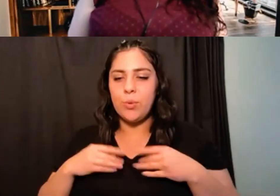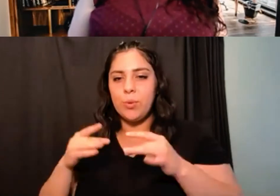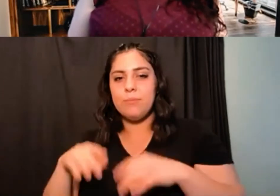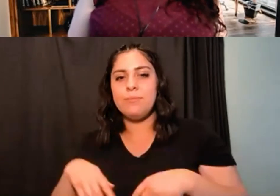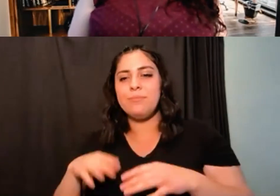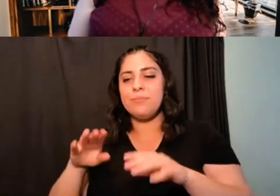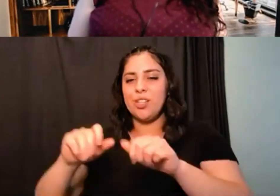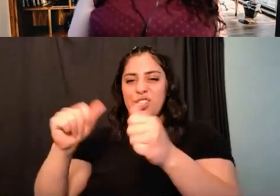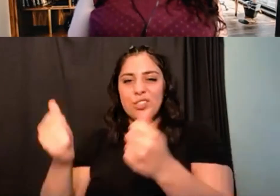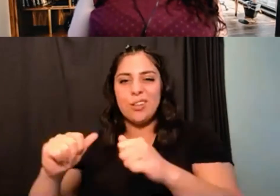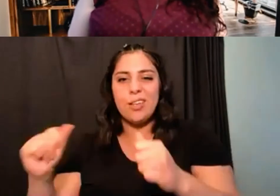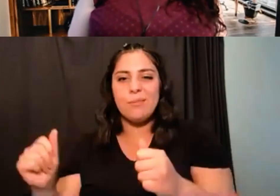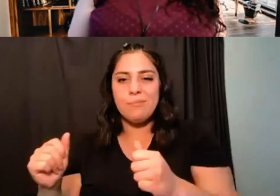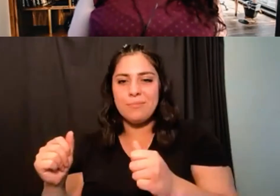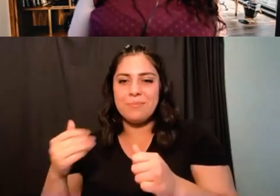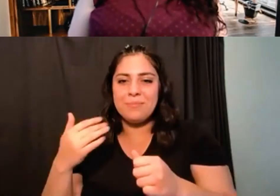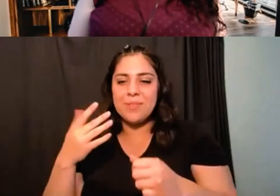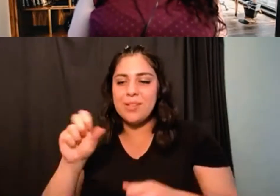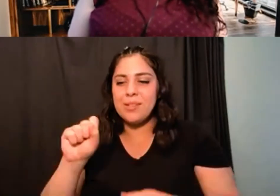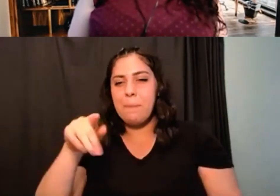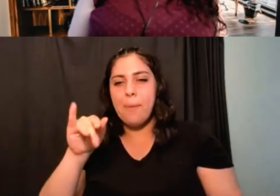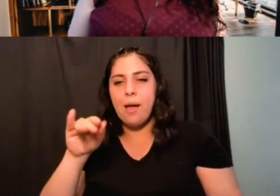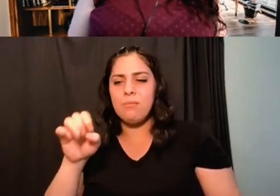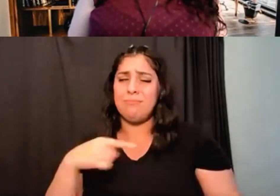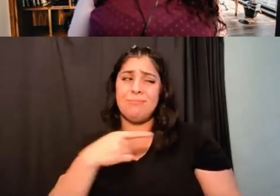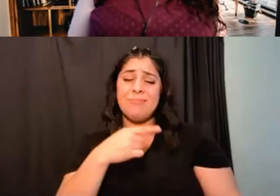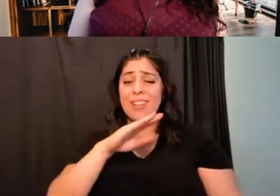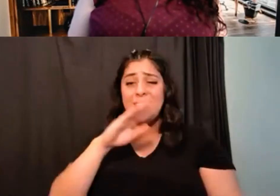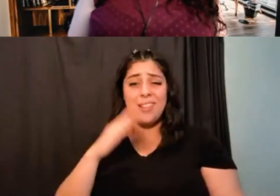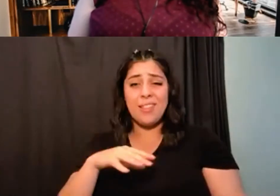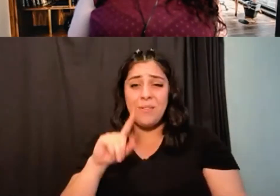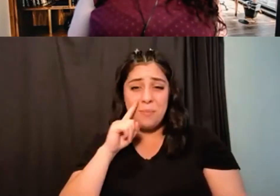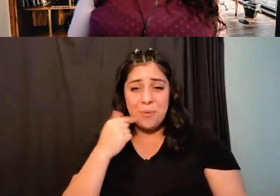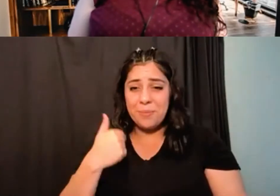enough. He finds himself never bored tasting the geometry of me.